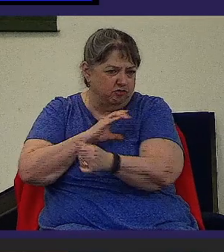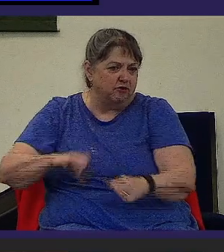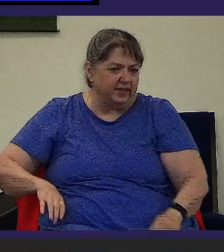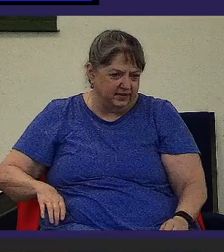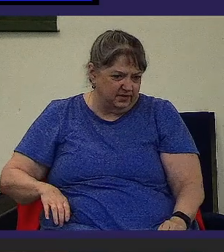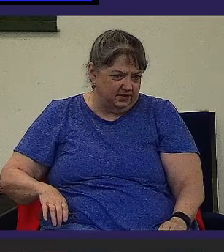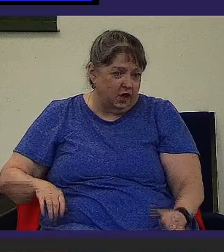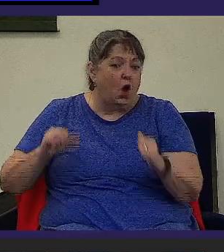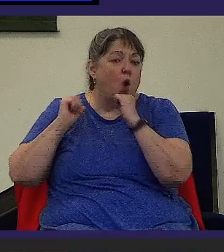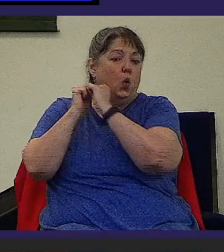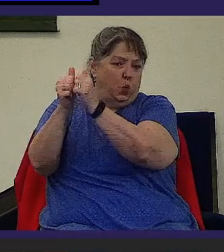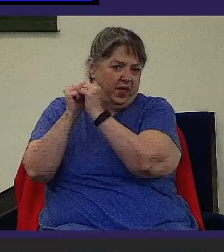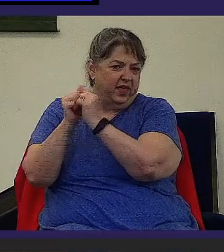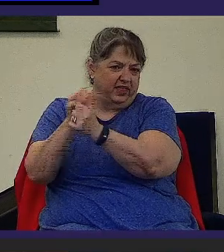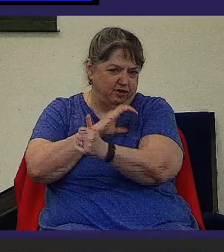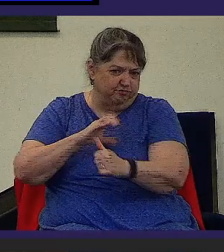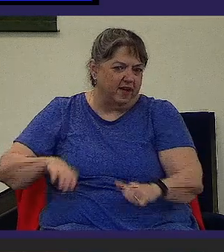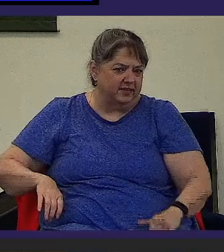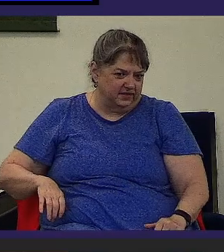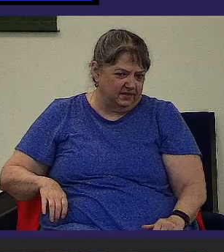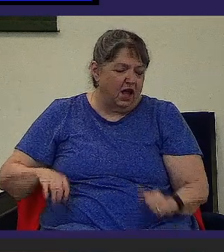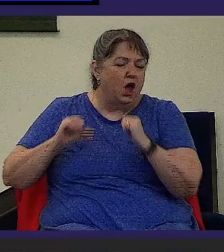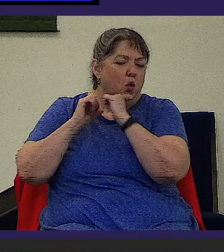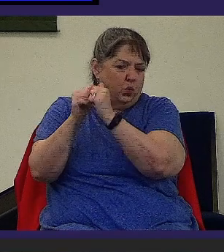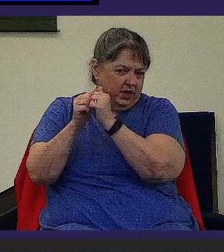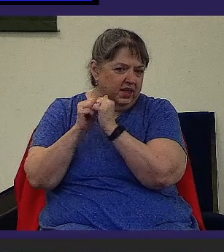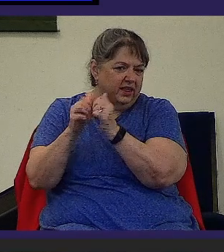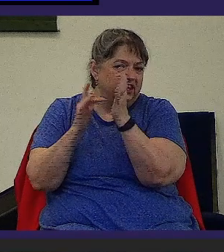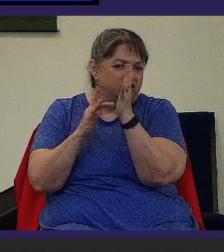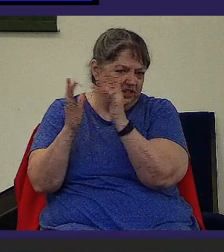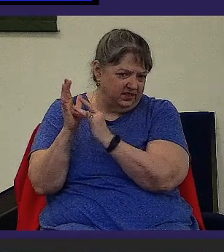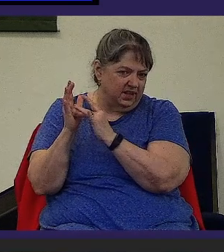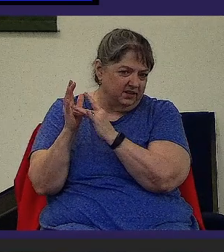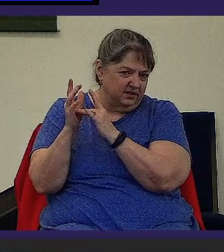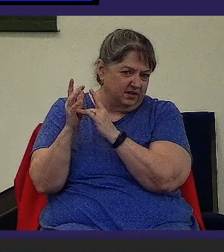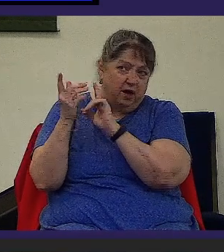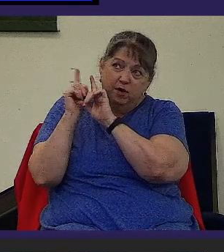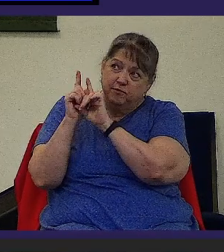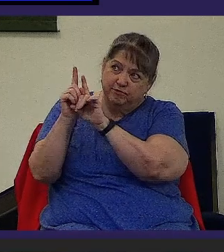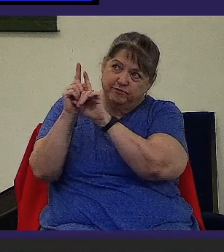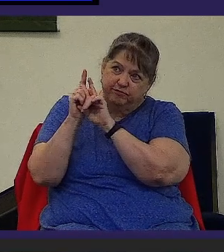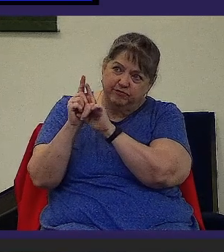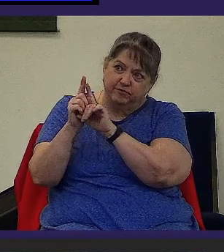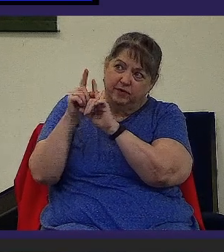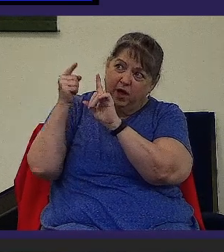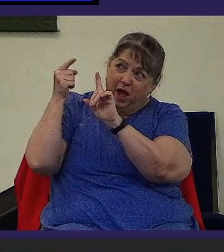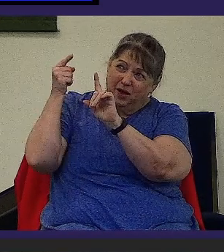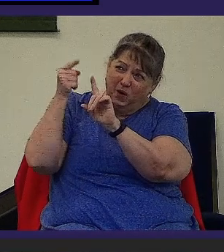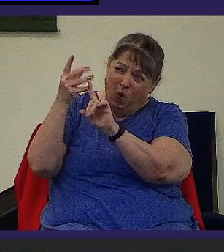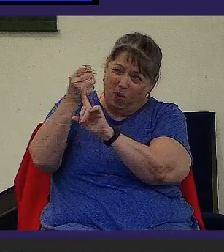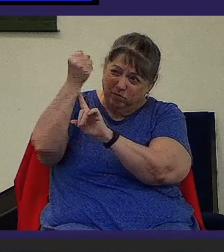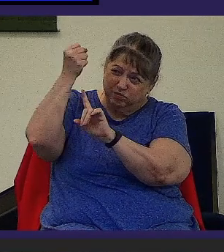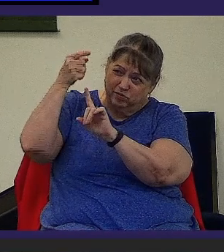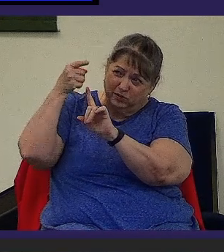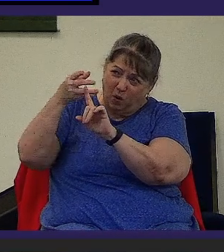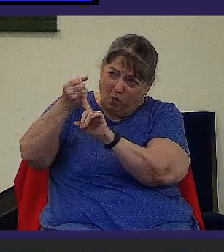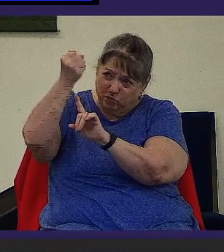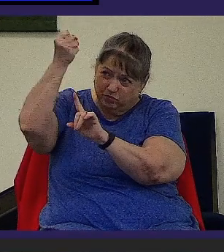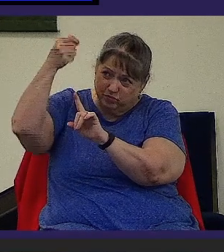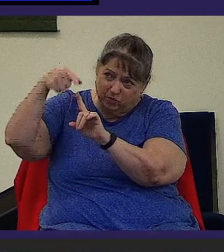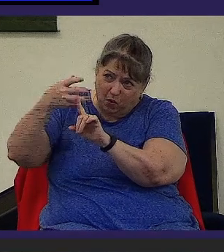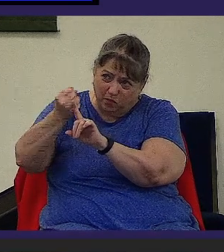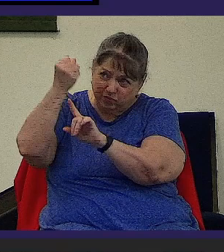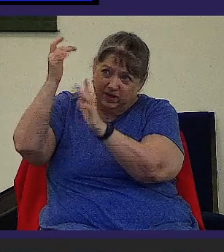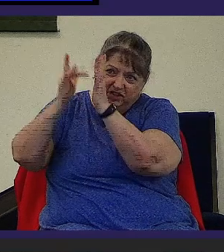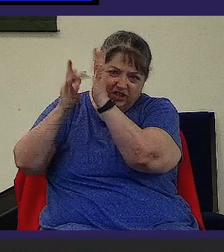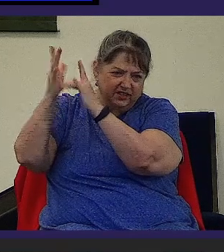lives dream through christ i can get to the finish line through christ i can do all things through christ who strengthens me empowers me